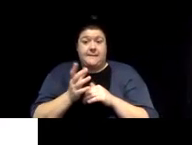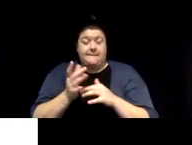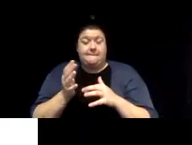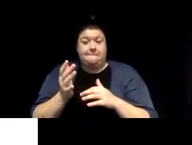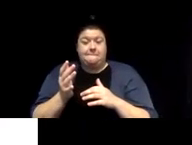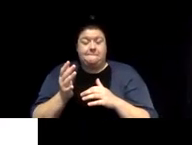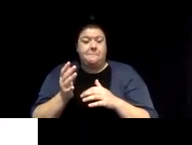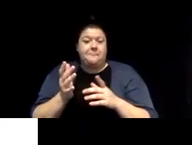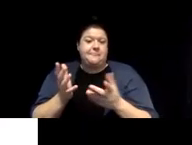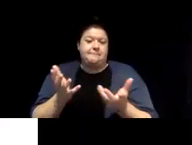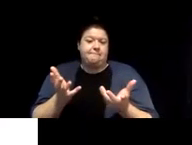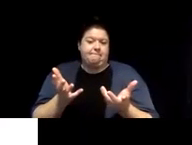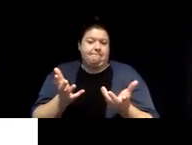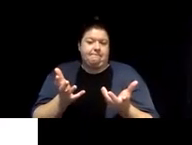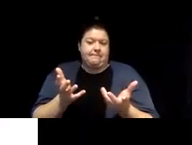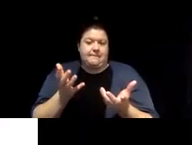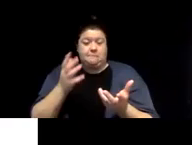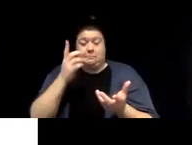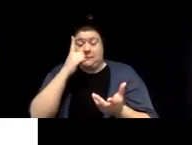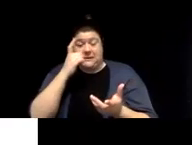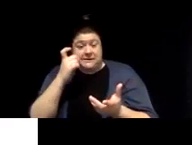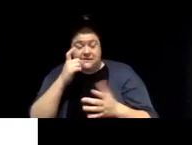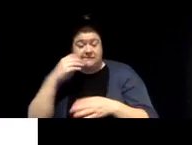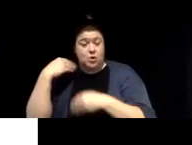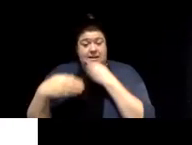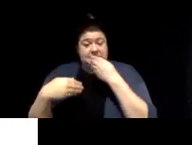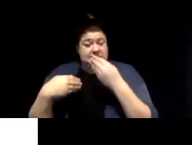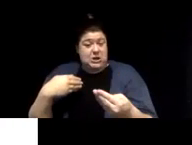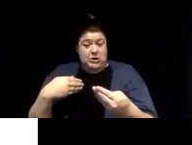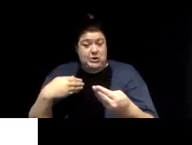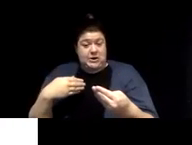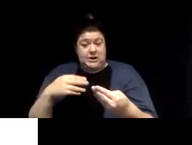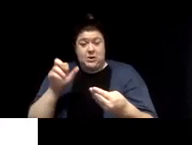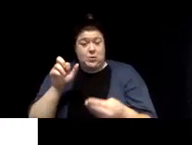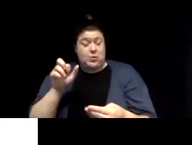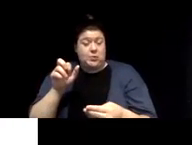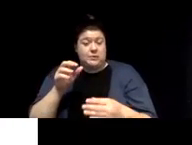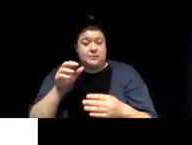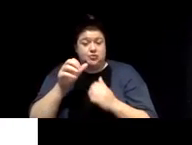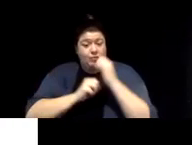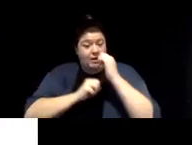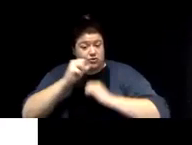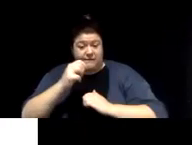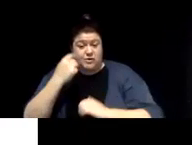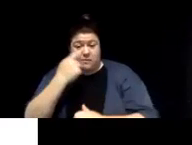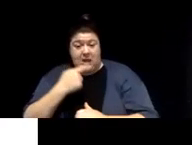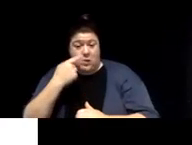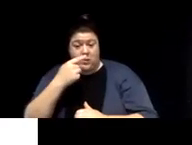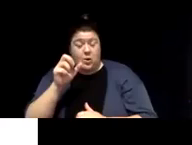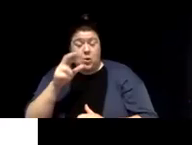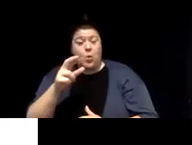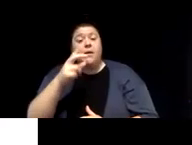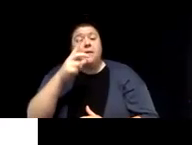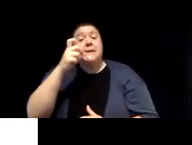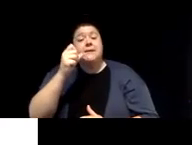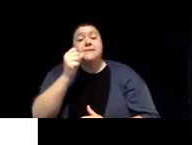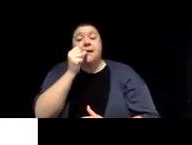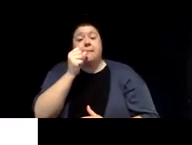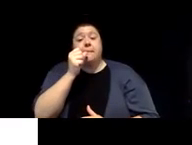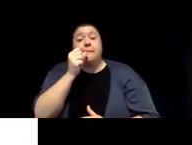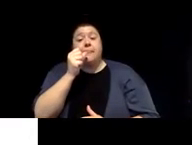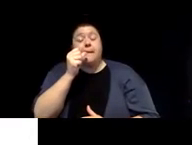either, you know, hereditary, that's just your mouth structure of your family, or it can be caused by